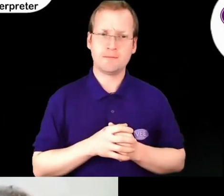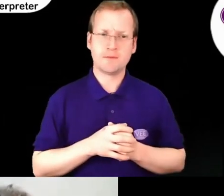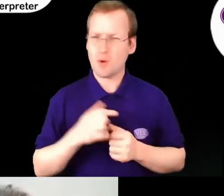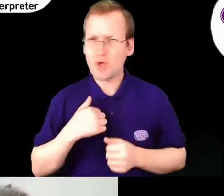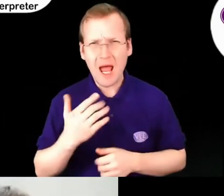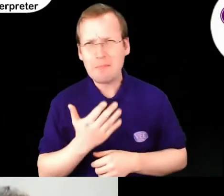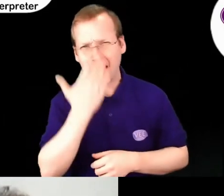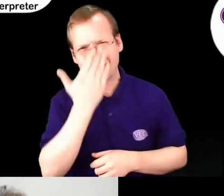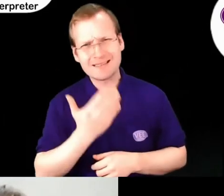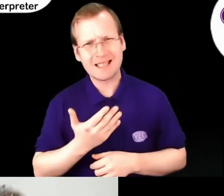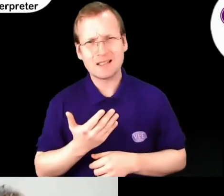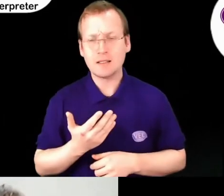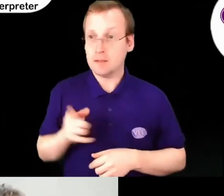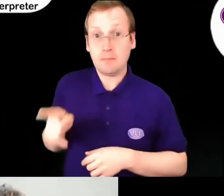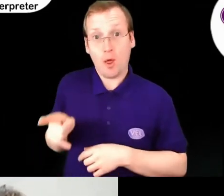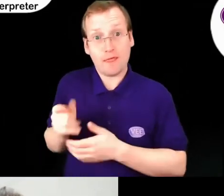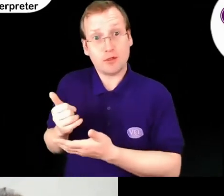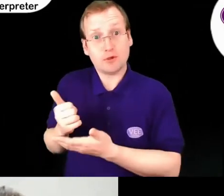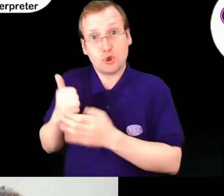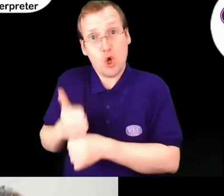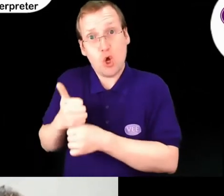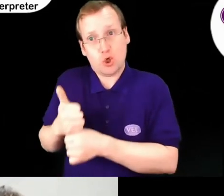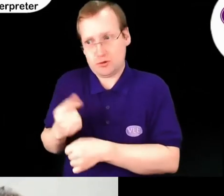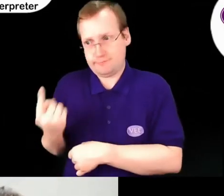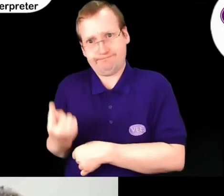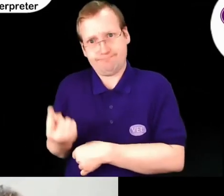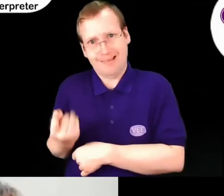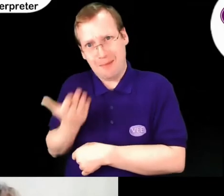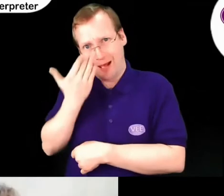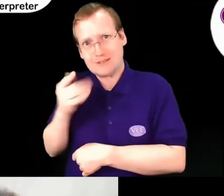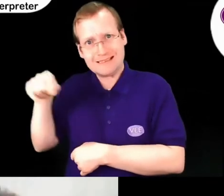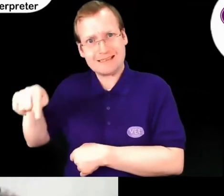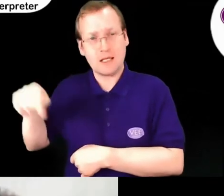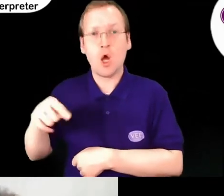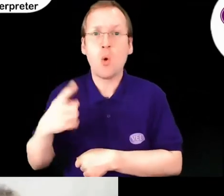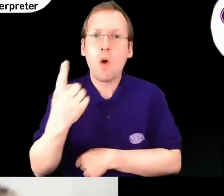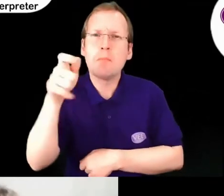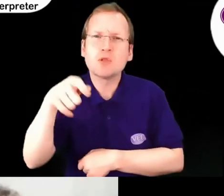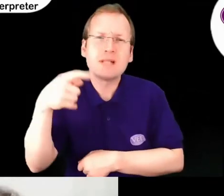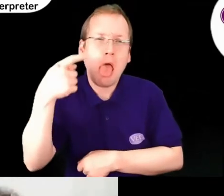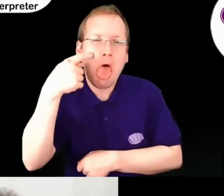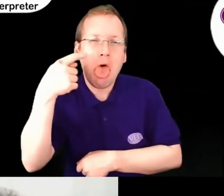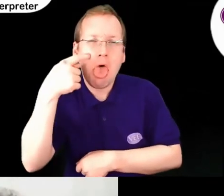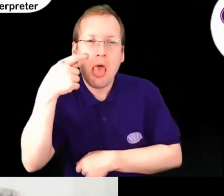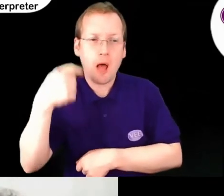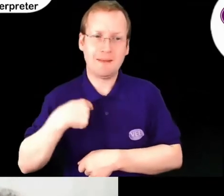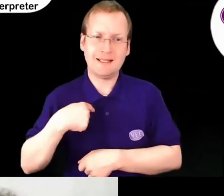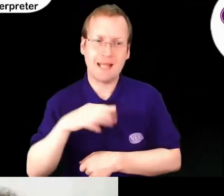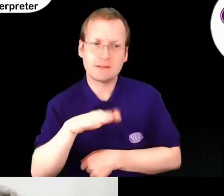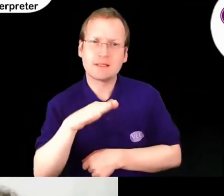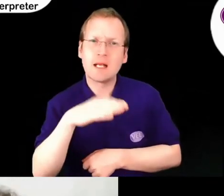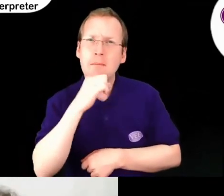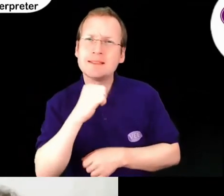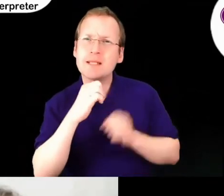It's embarrassing for the church. One of the people who were told to keep an eye on me said, no, you know, Mr. Bell,